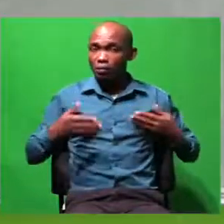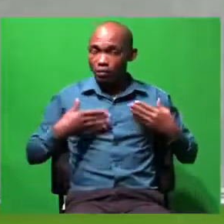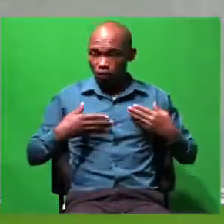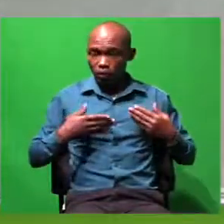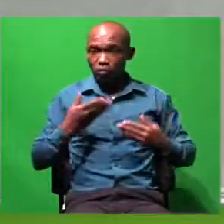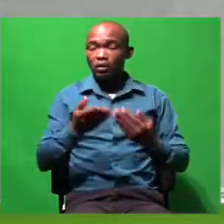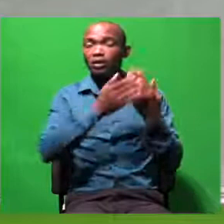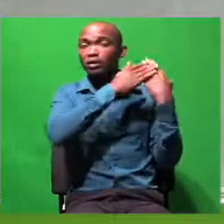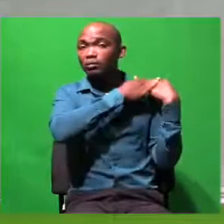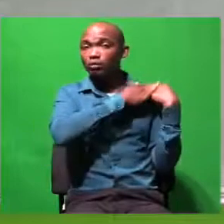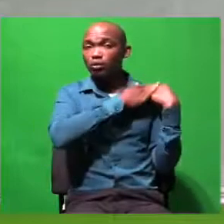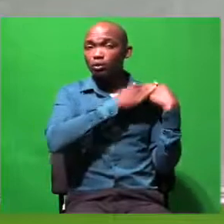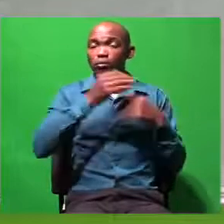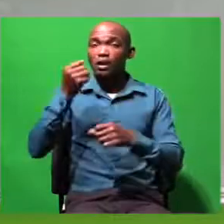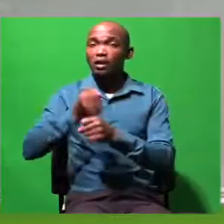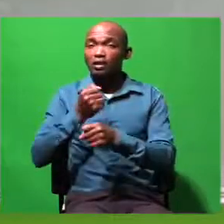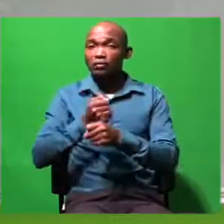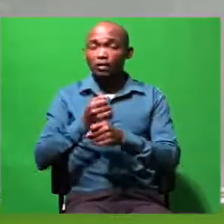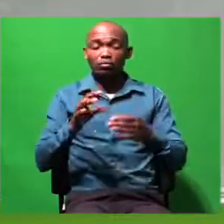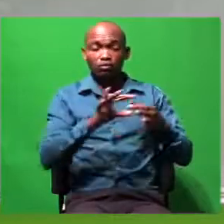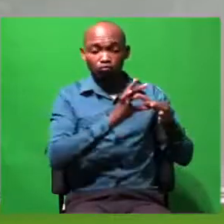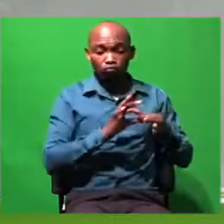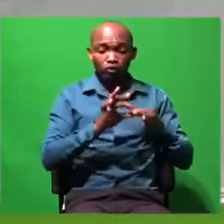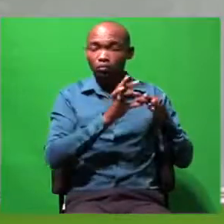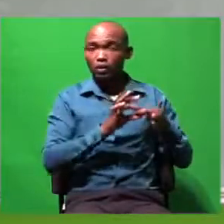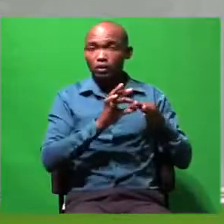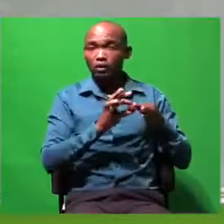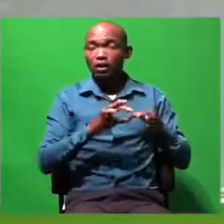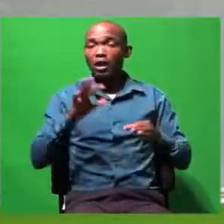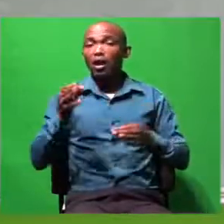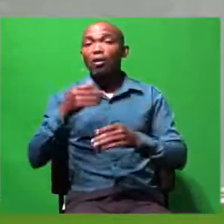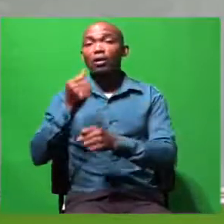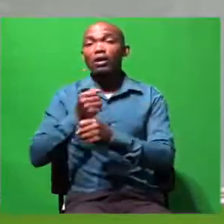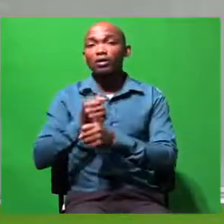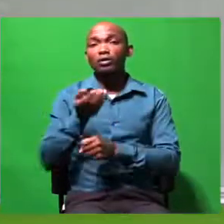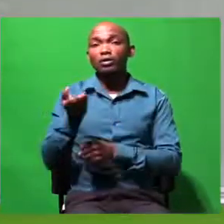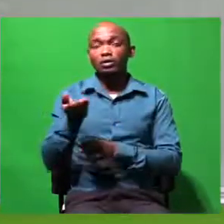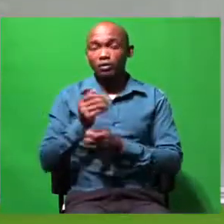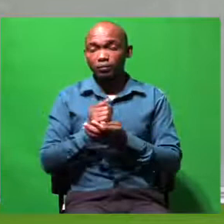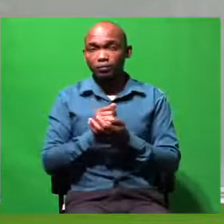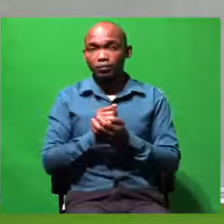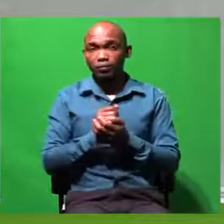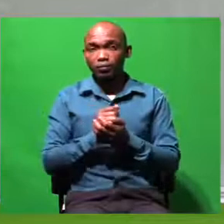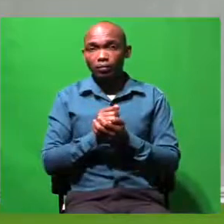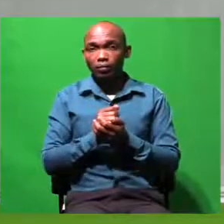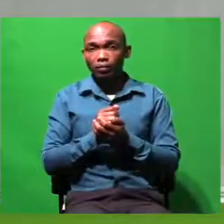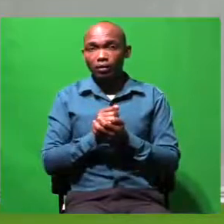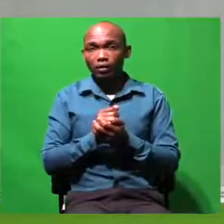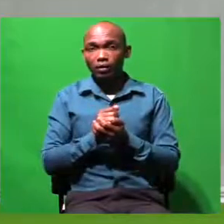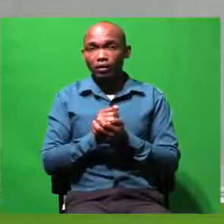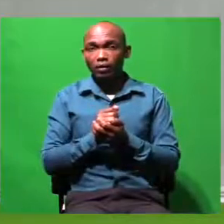happy, be responsible, be active, be participated. how we can do it.